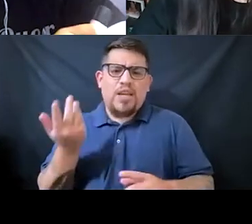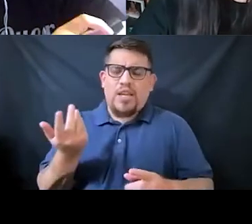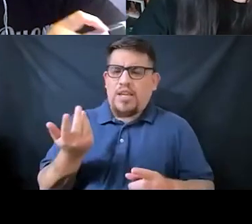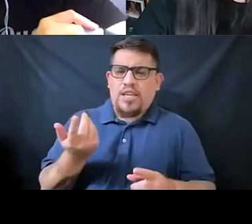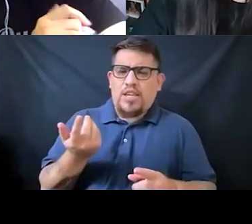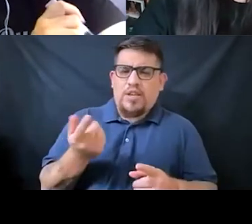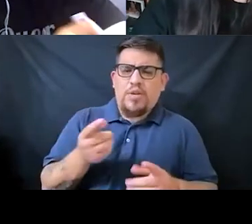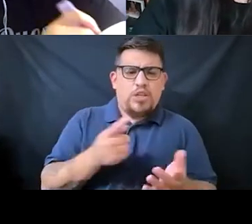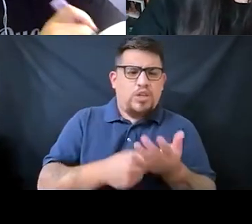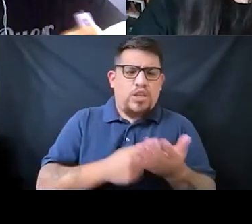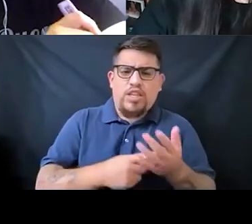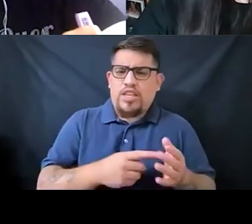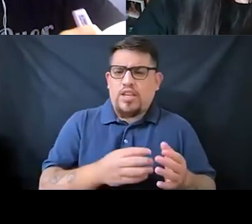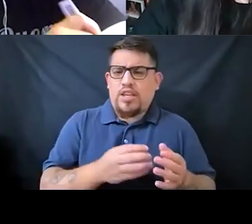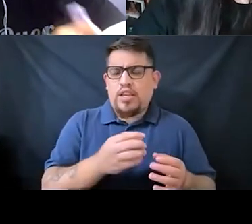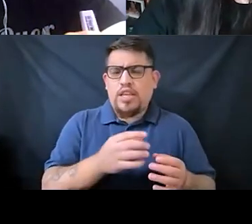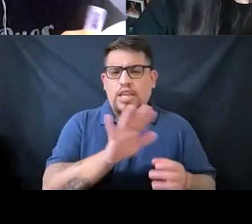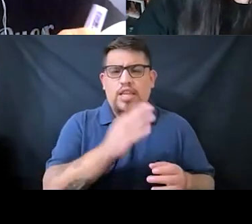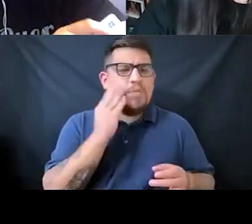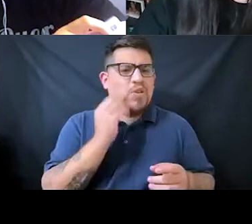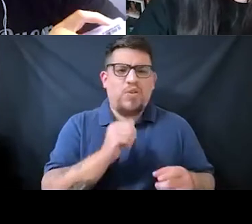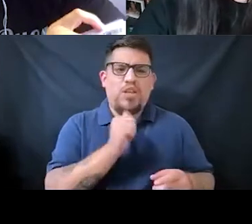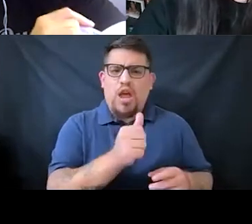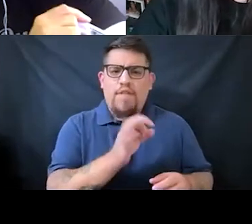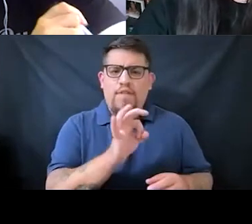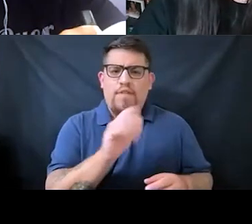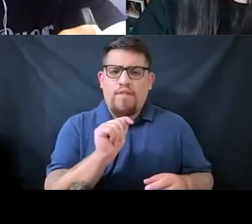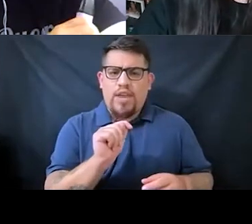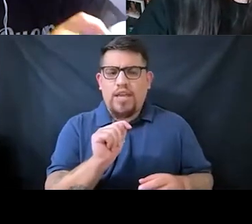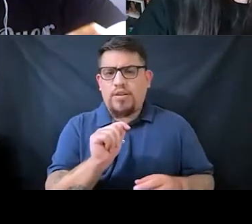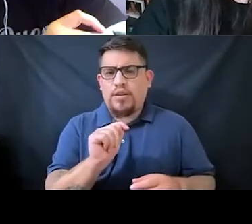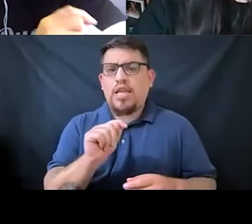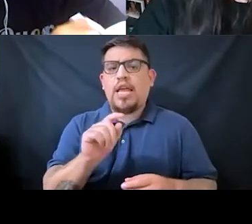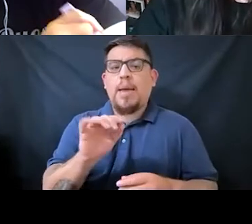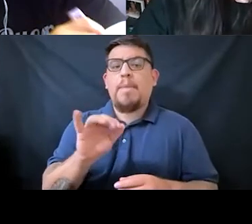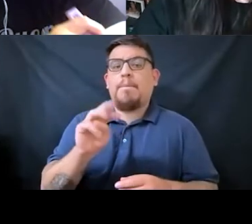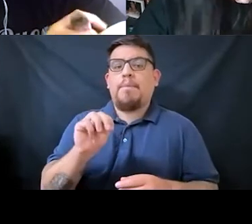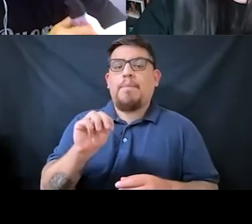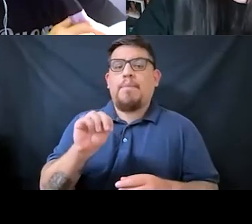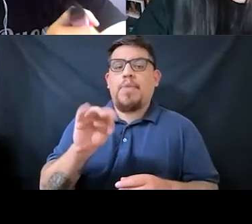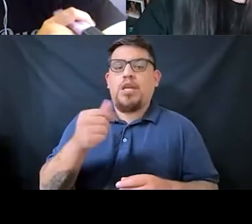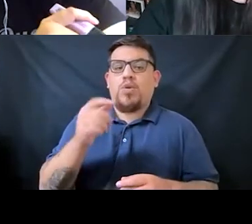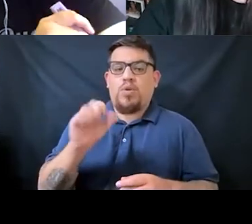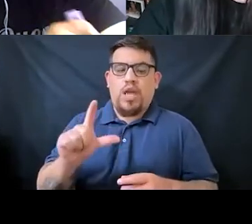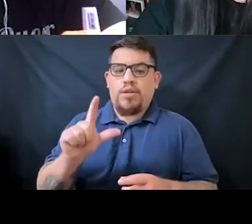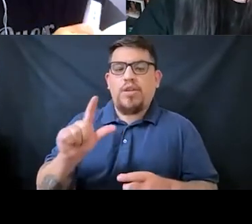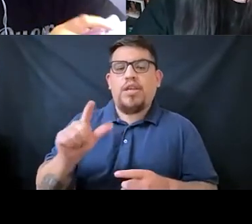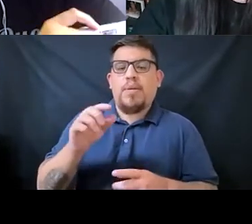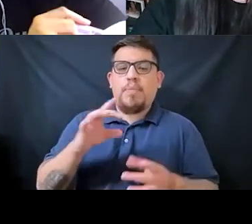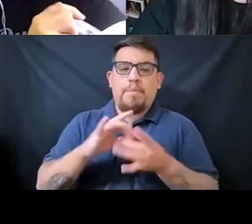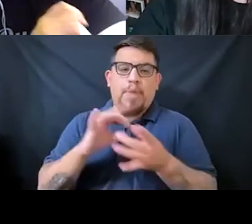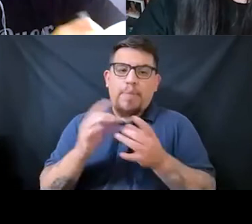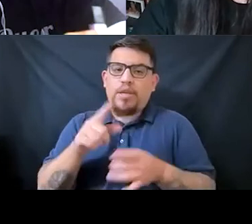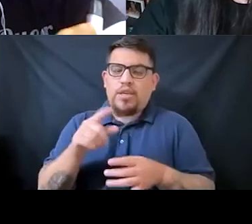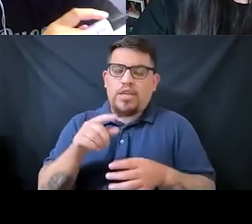size who are not fat positive. And right. that's why, you know, something like what Miguel just mentioned, like a writer's space, an artist creative